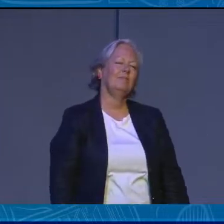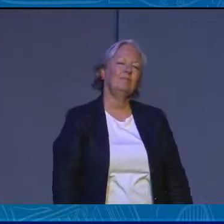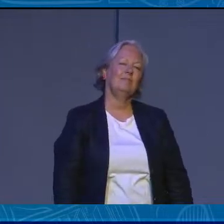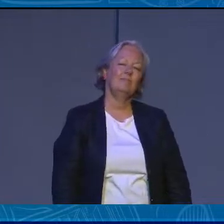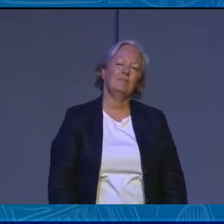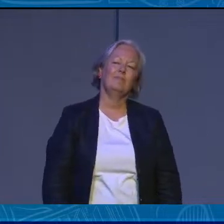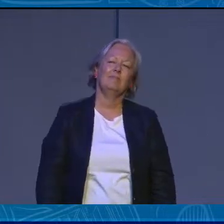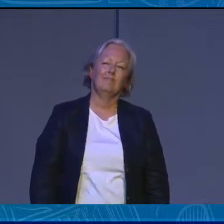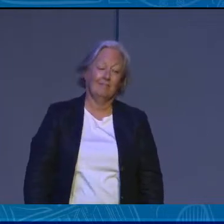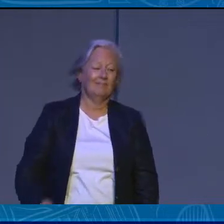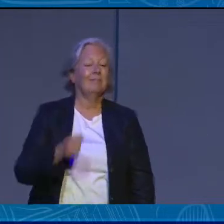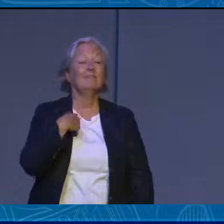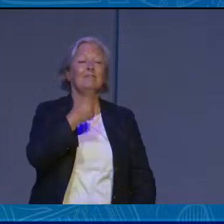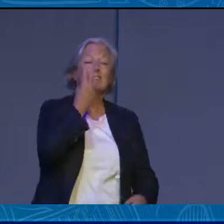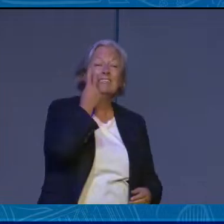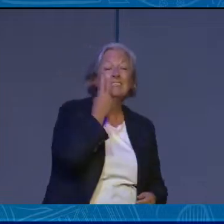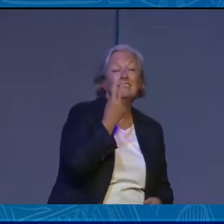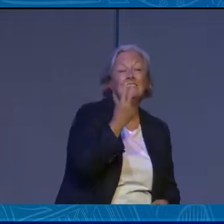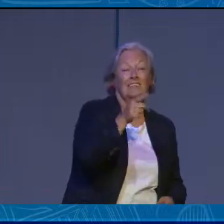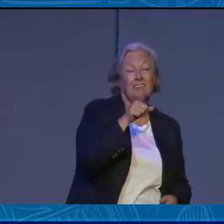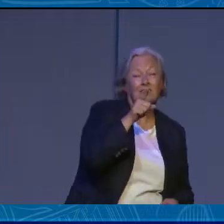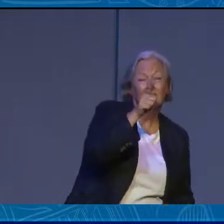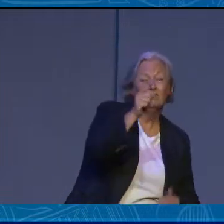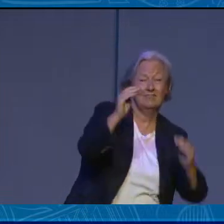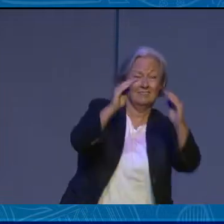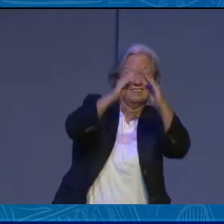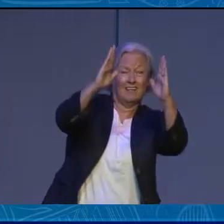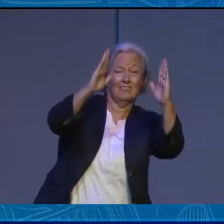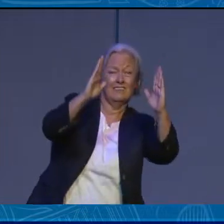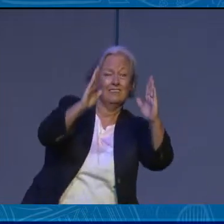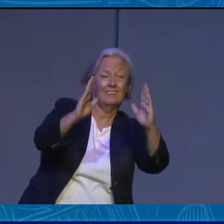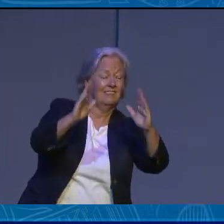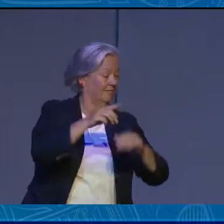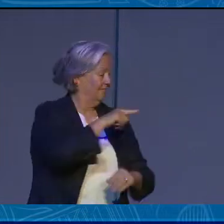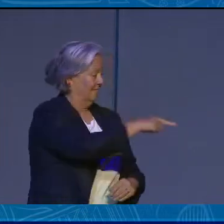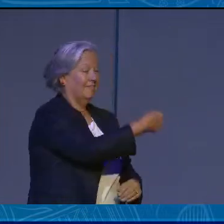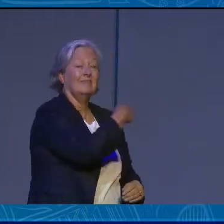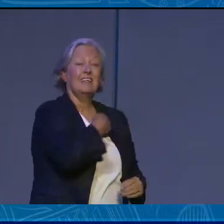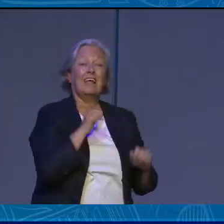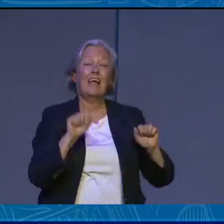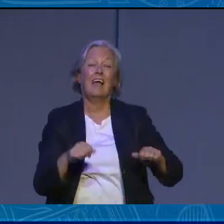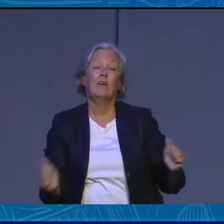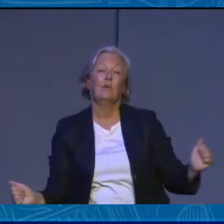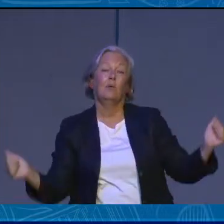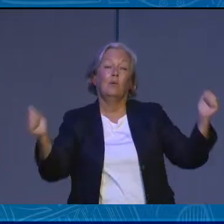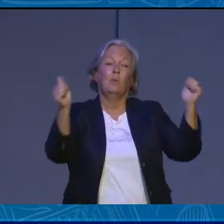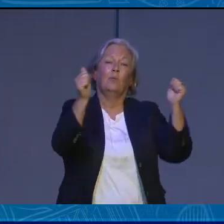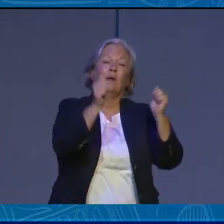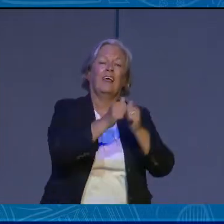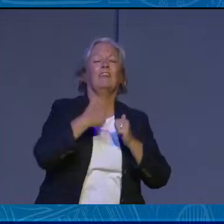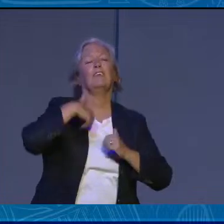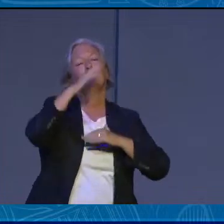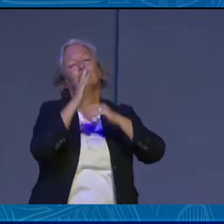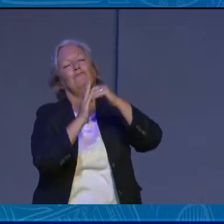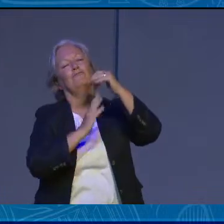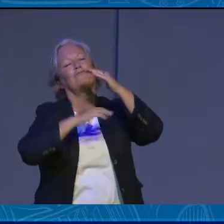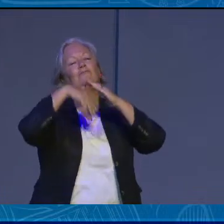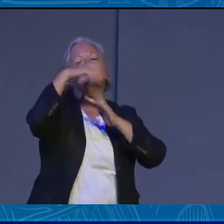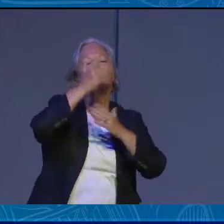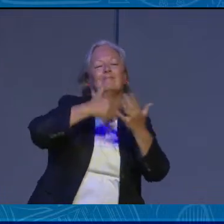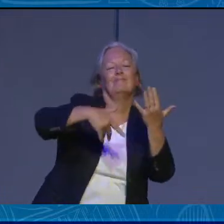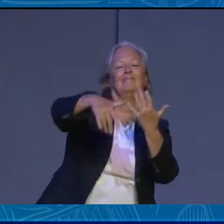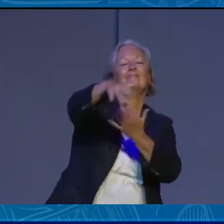There's a house we could build. Every room inside is filled from things